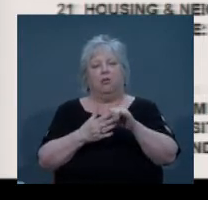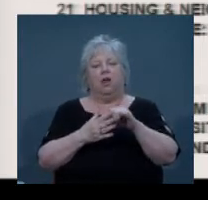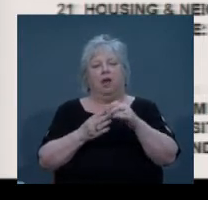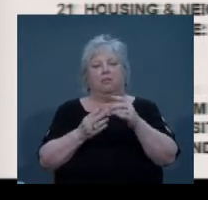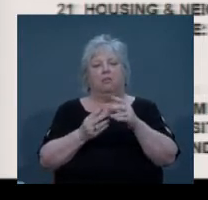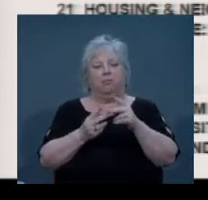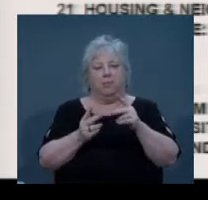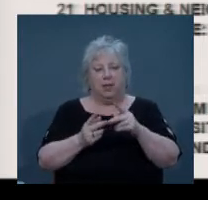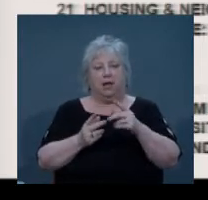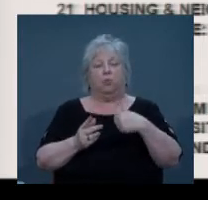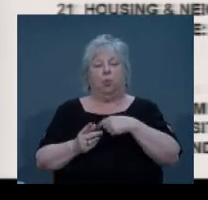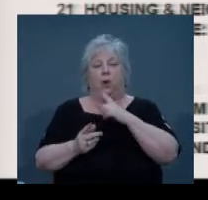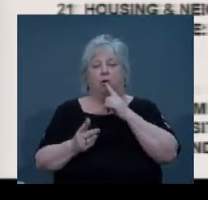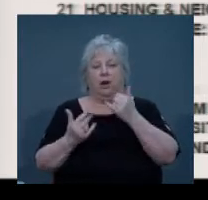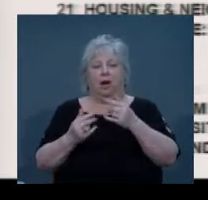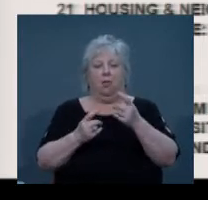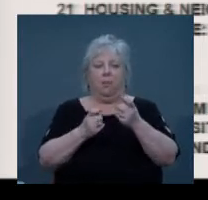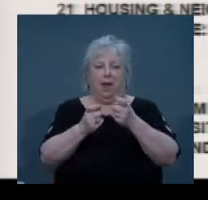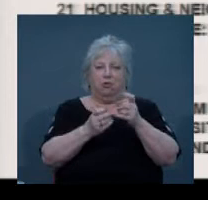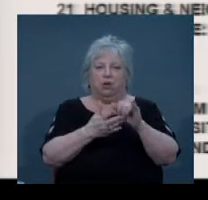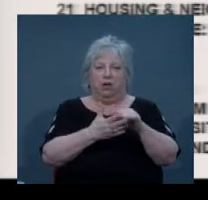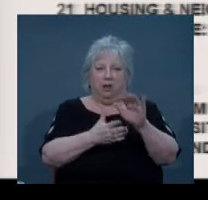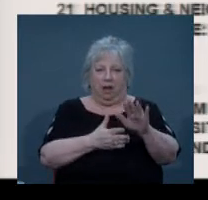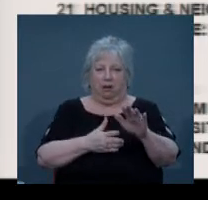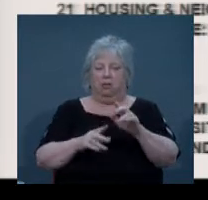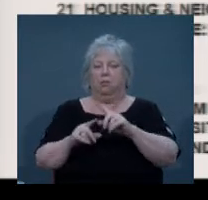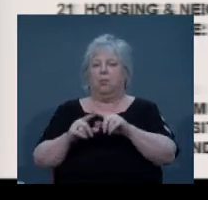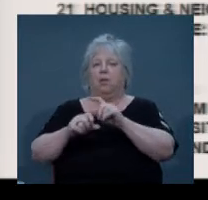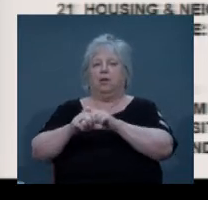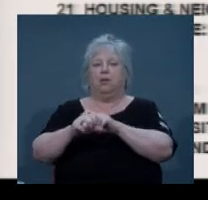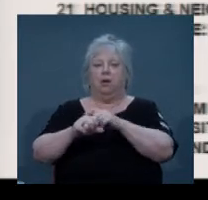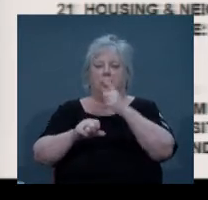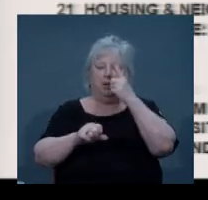now. But again, the timing, since we